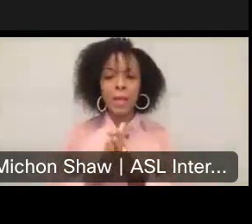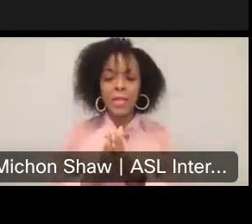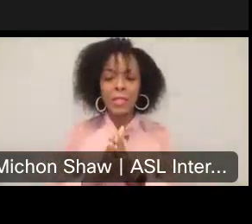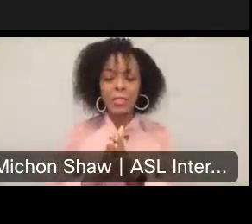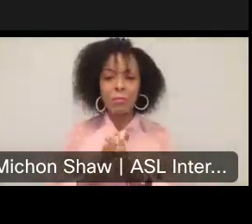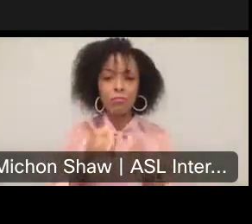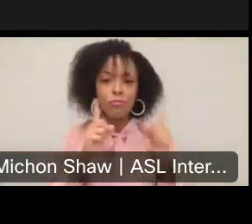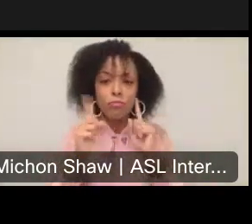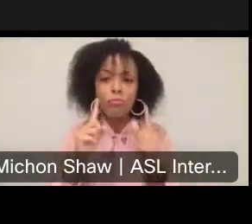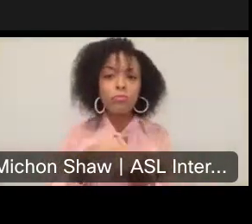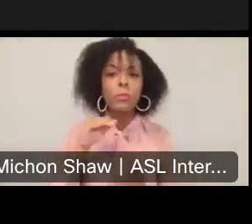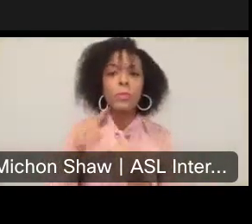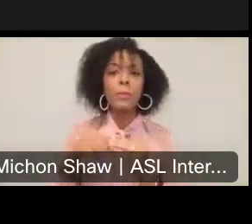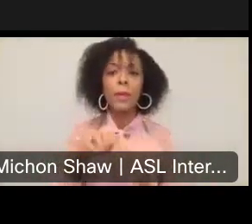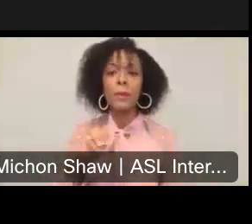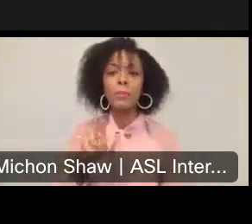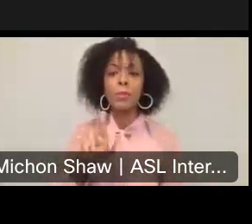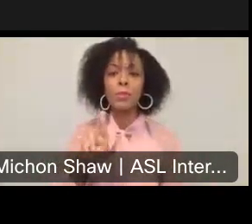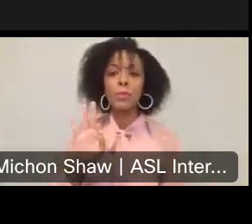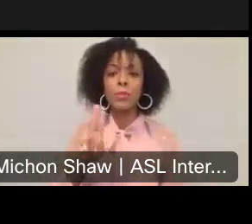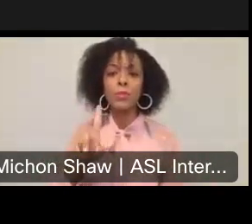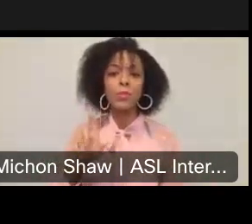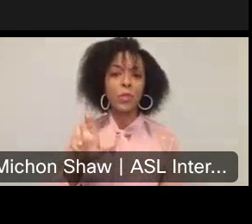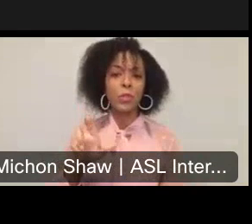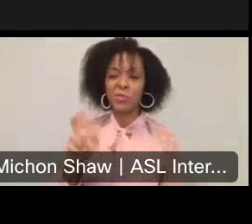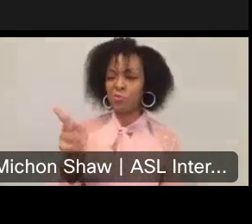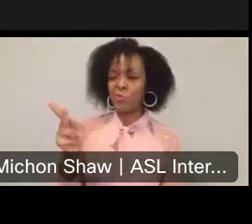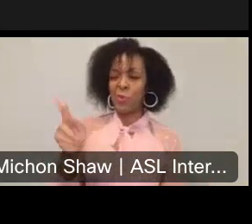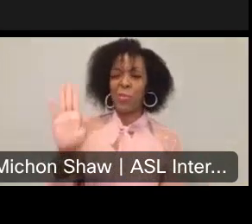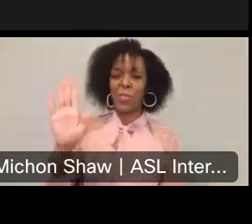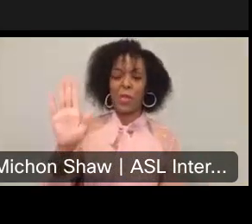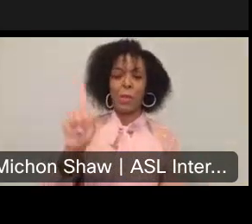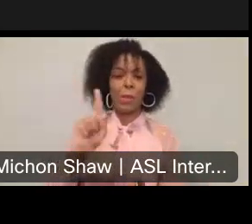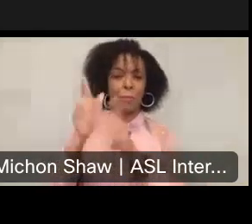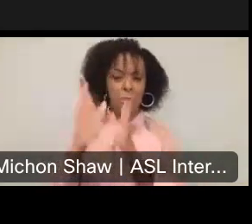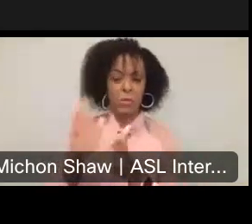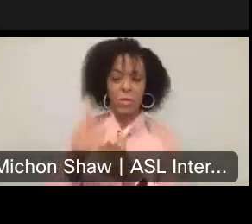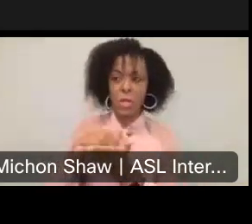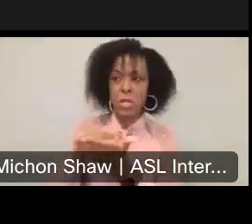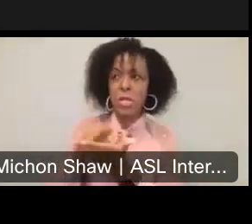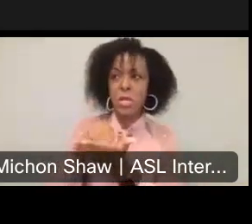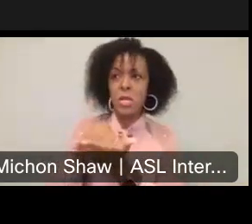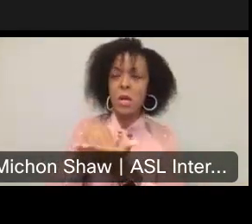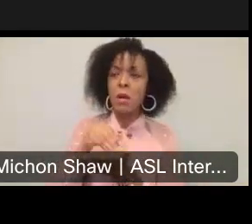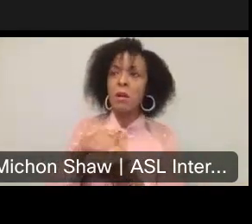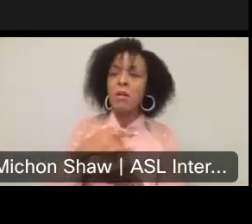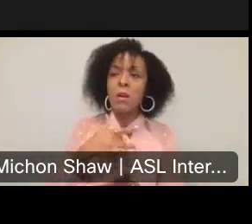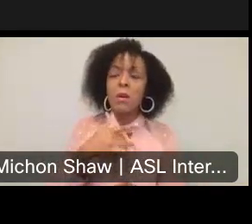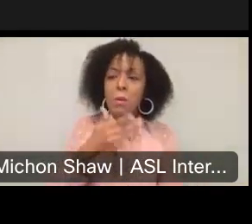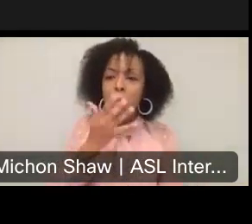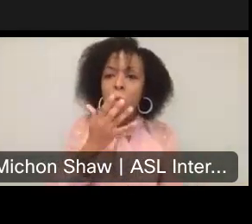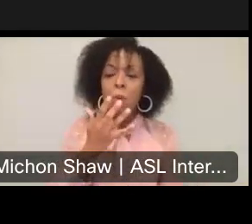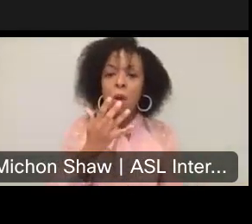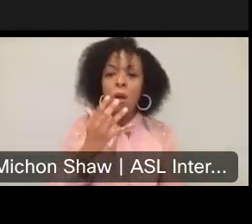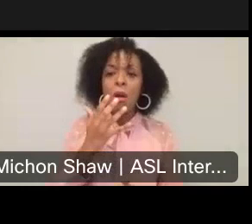and Mrs. Dudley's mentor, absolutely just intrigued me. And then to see that they were